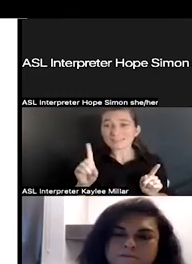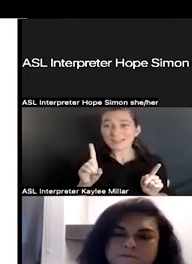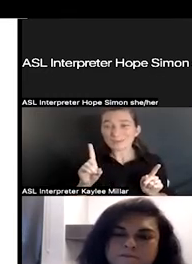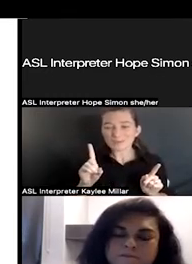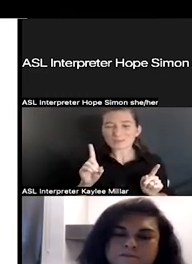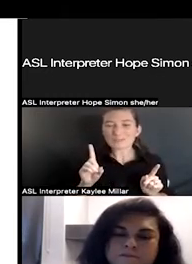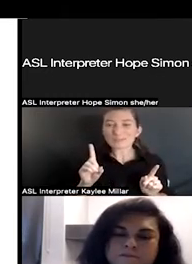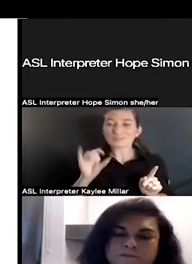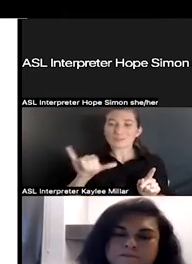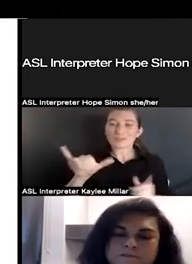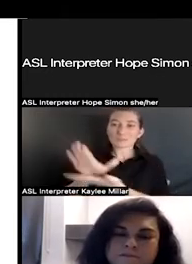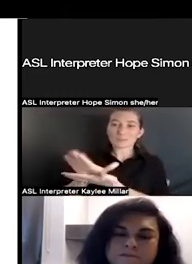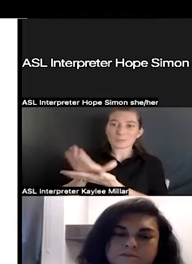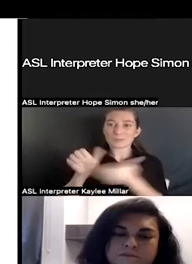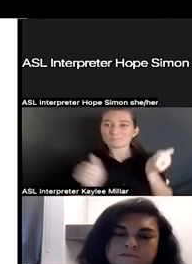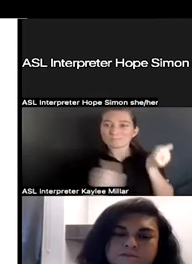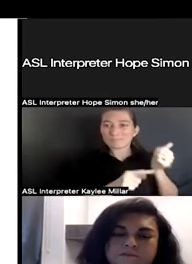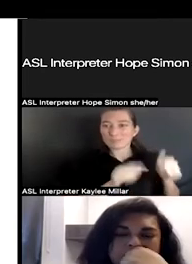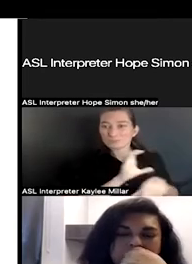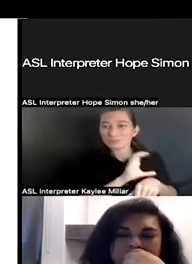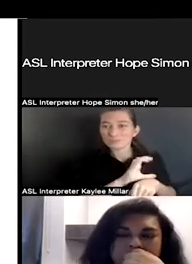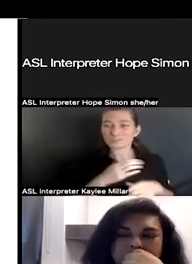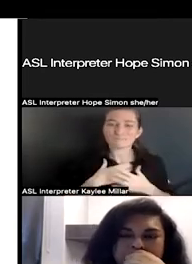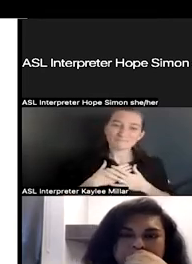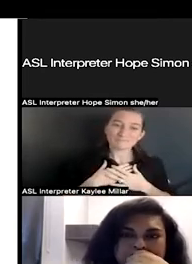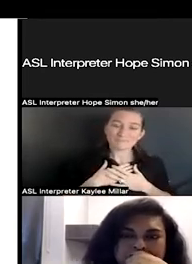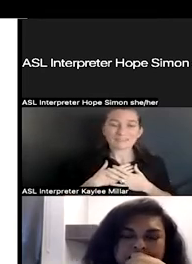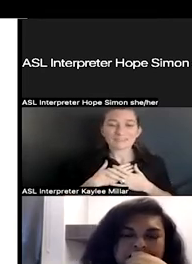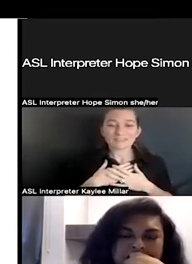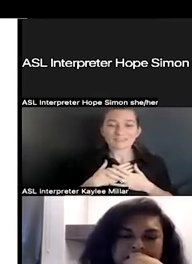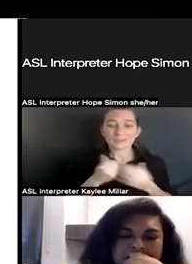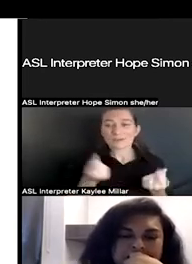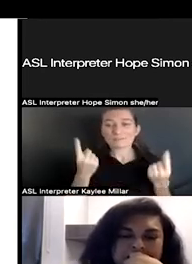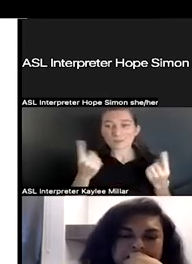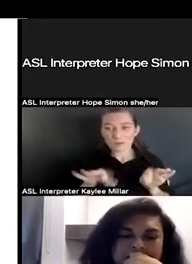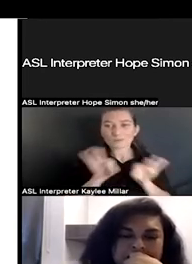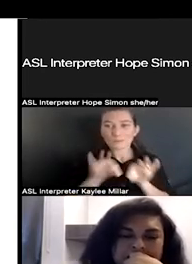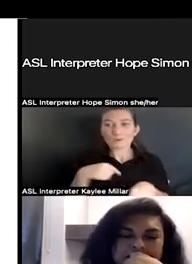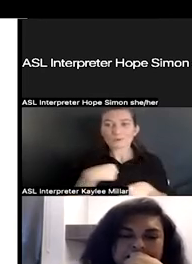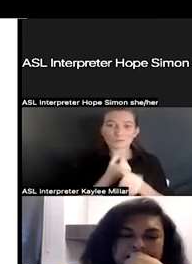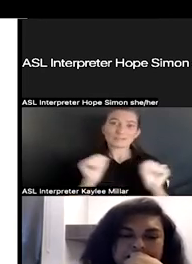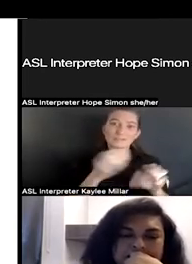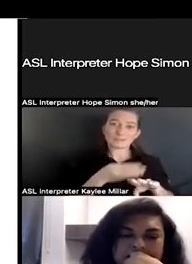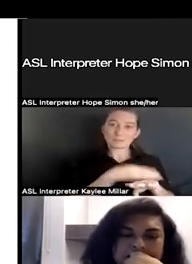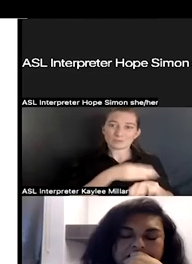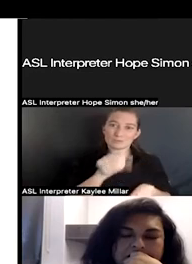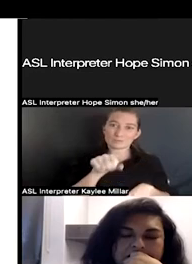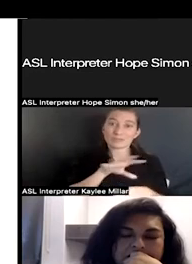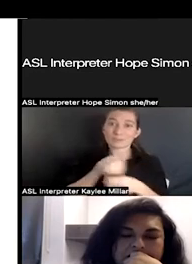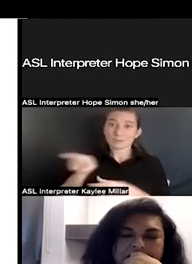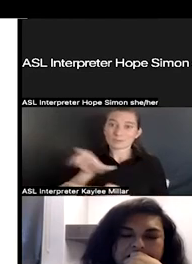it's a church school. And of course, everywhere is important to be securing, including schools. We haven't had a